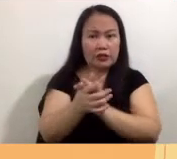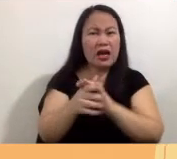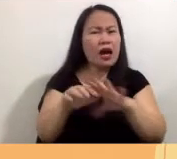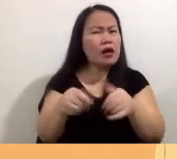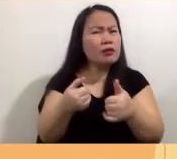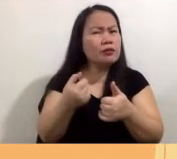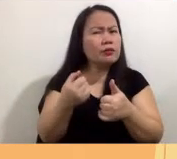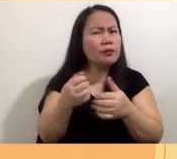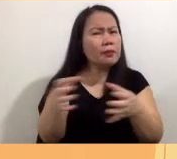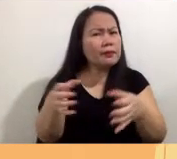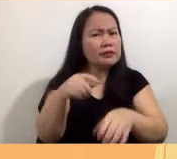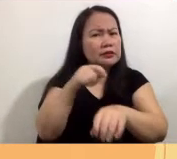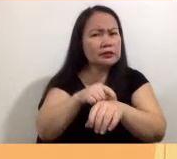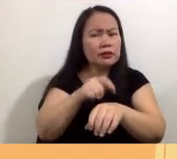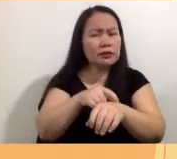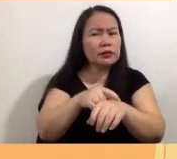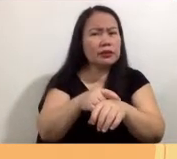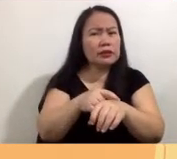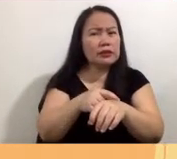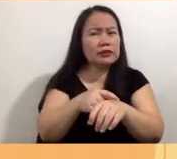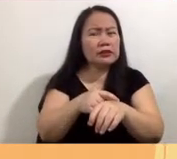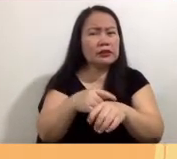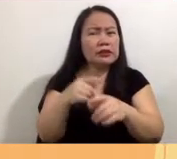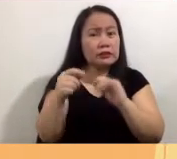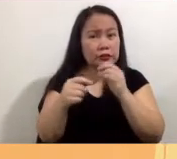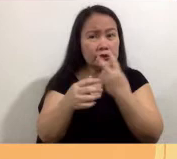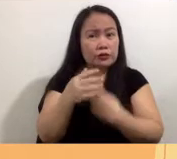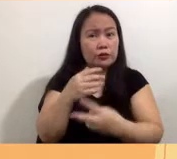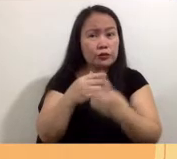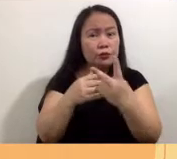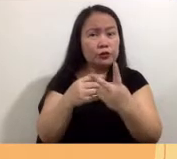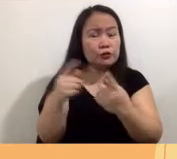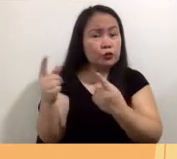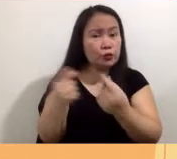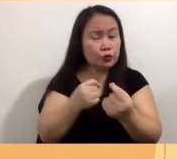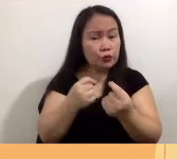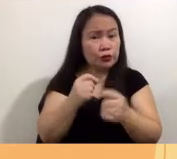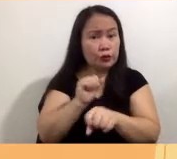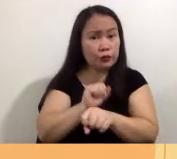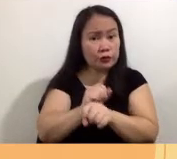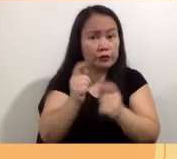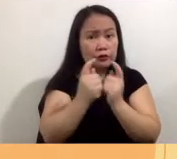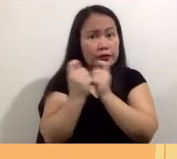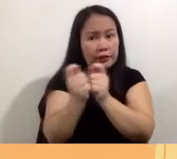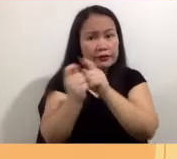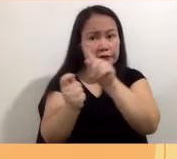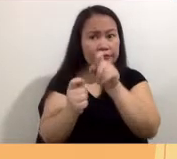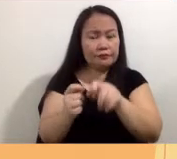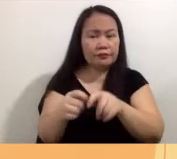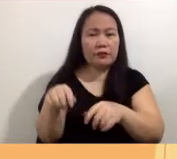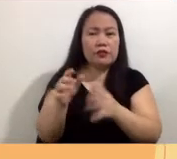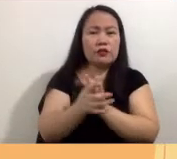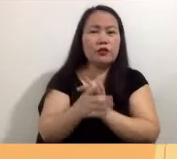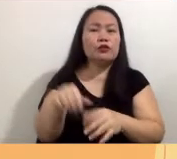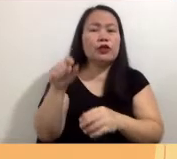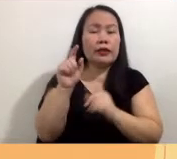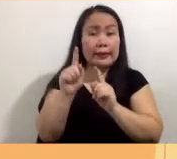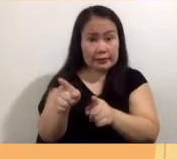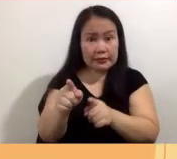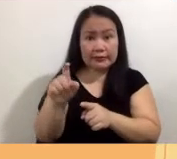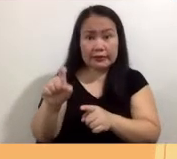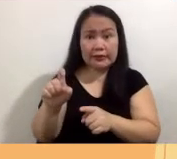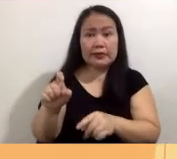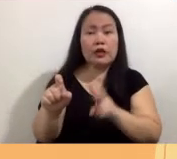time will take them to do the same job together? So, we have 2 and 2/5